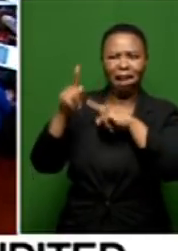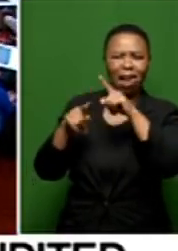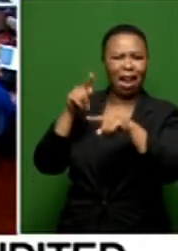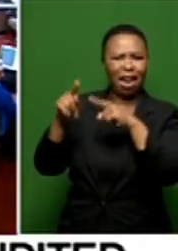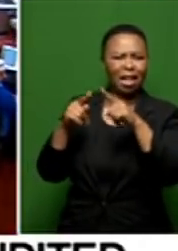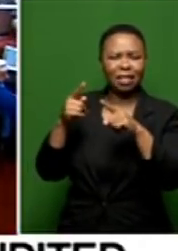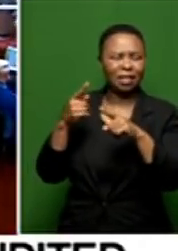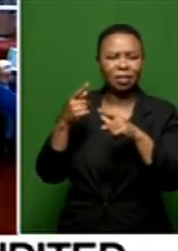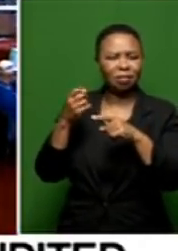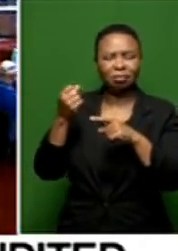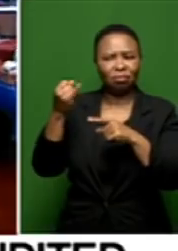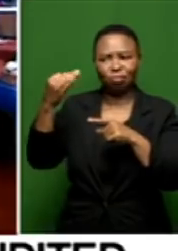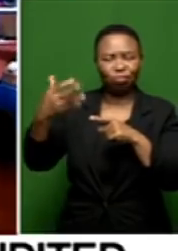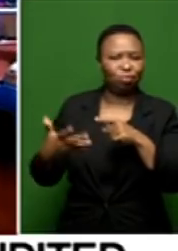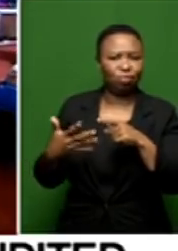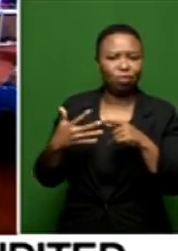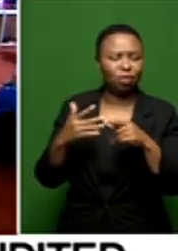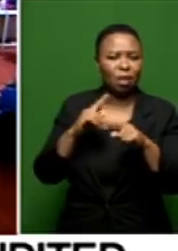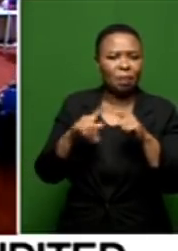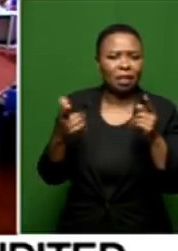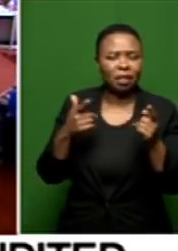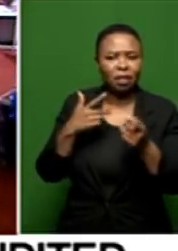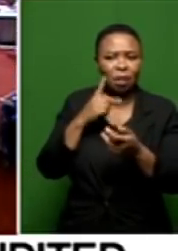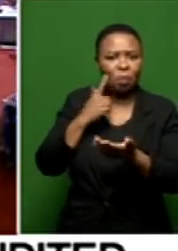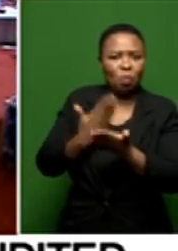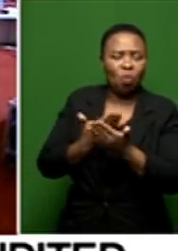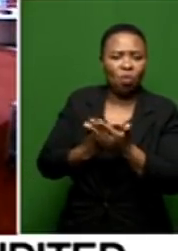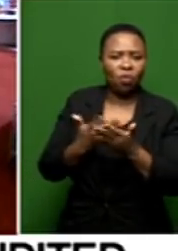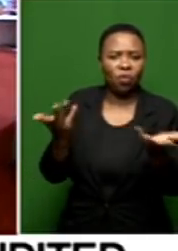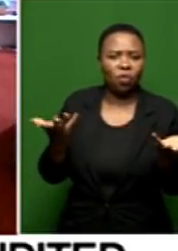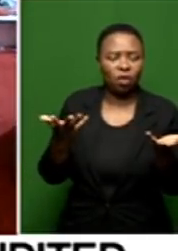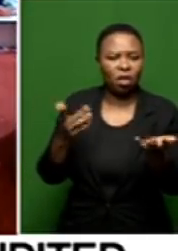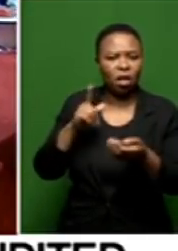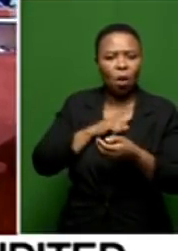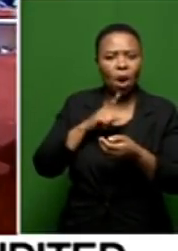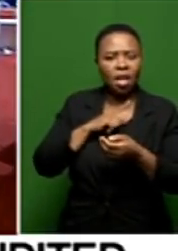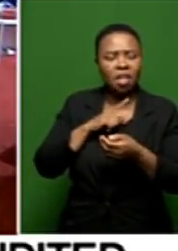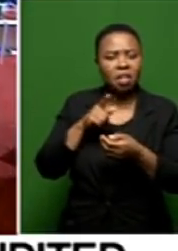without giving them a proof, because if you've had